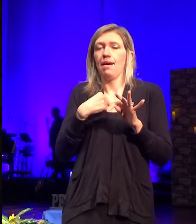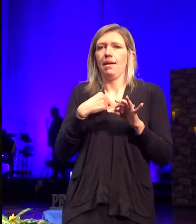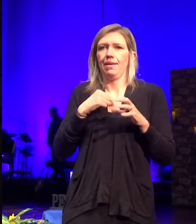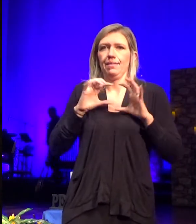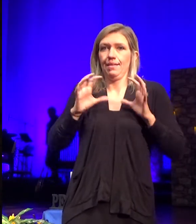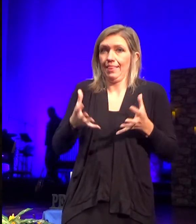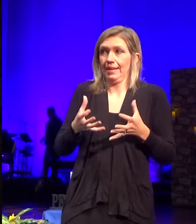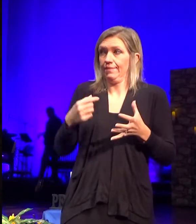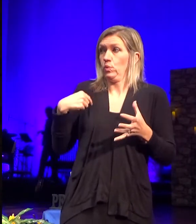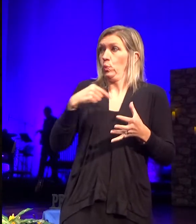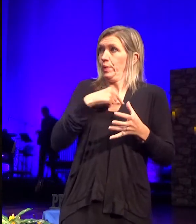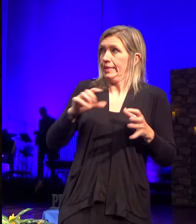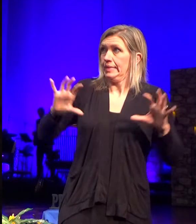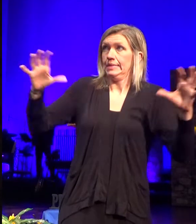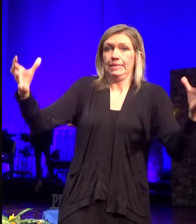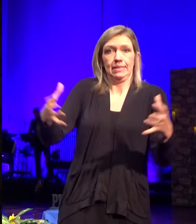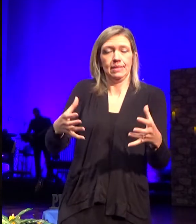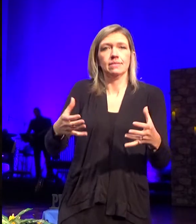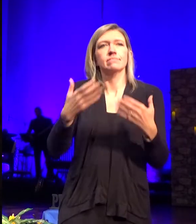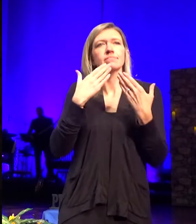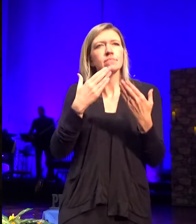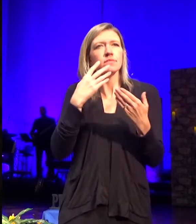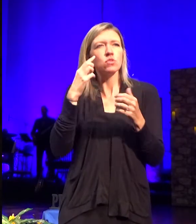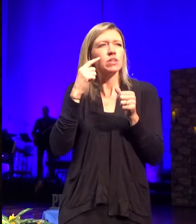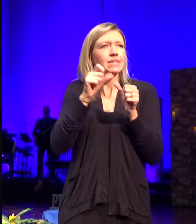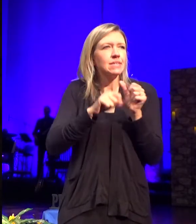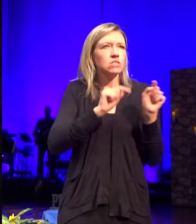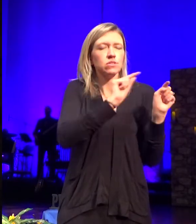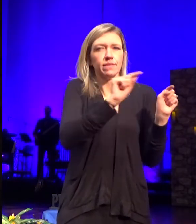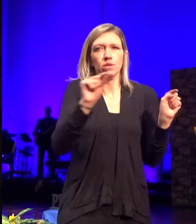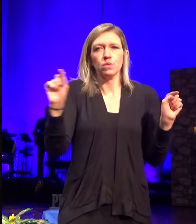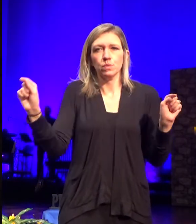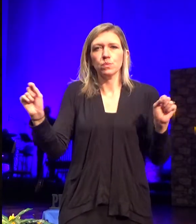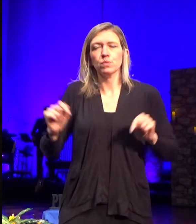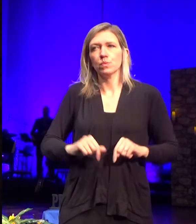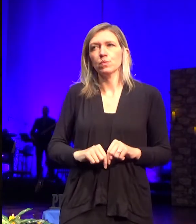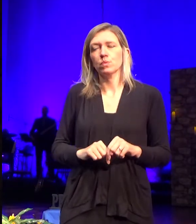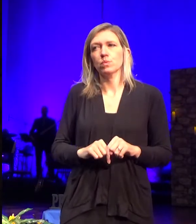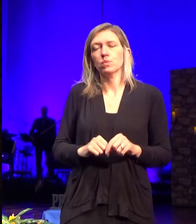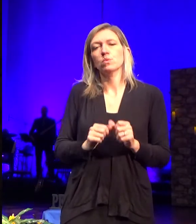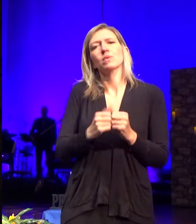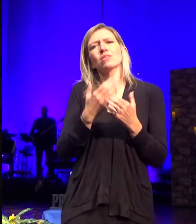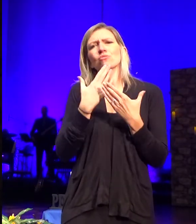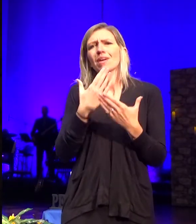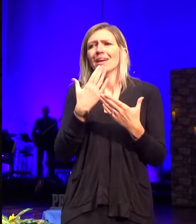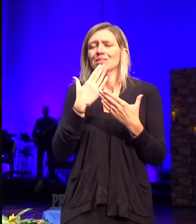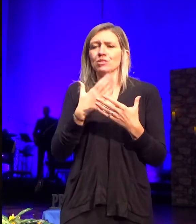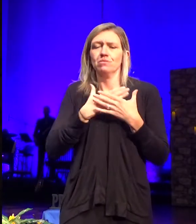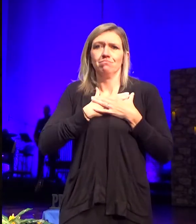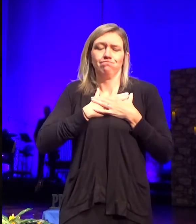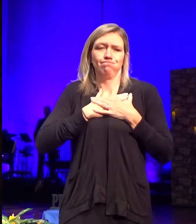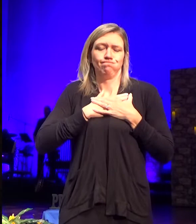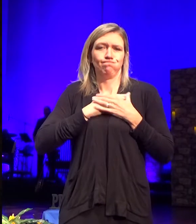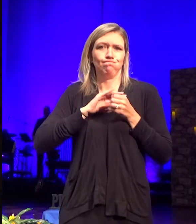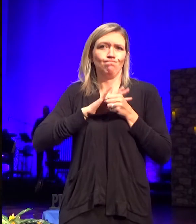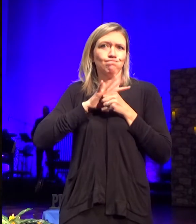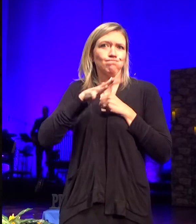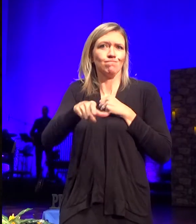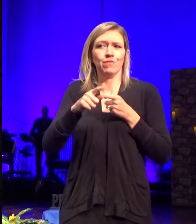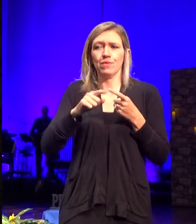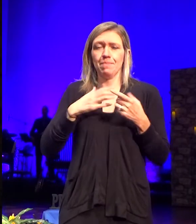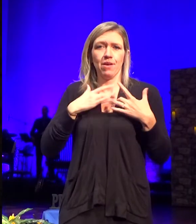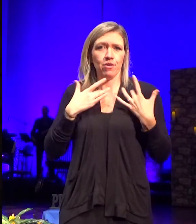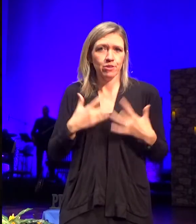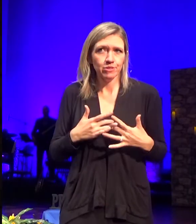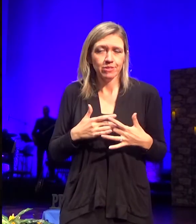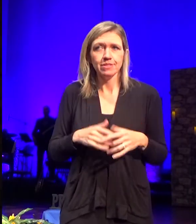collectively, we give thanks for each one of you. So with gratitude just filling my heart right now,